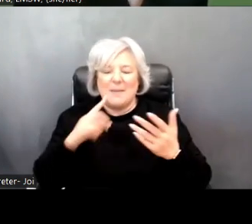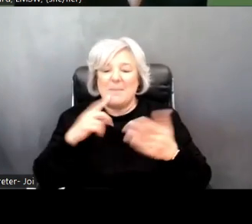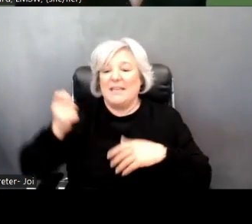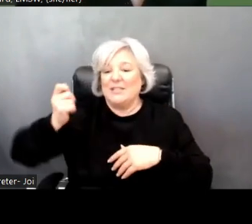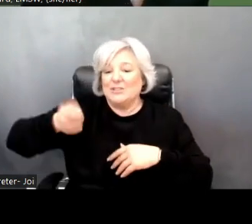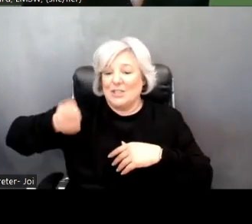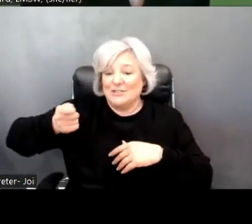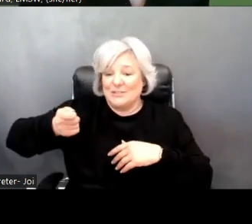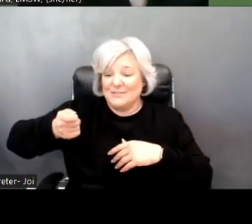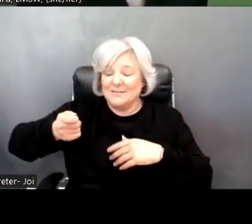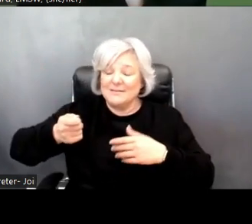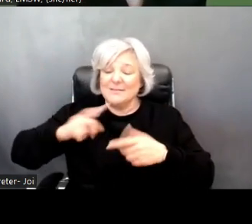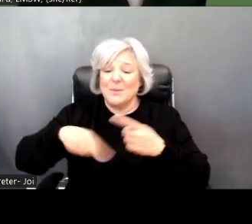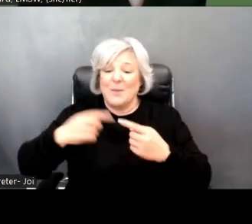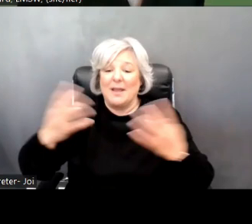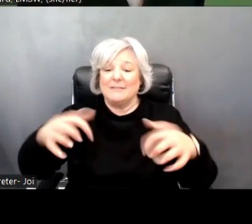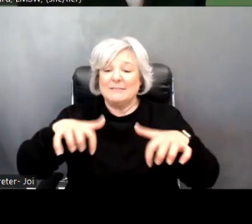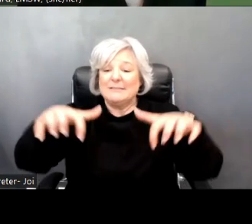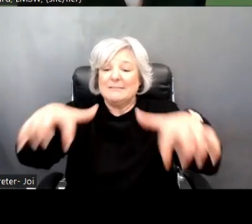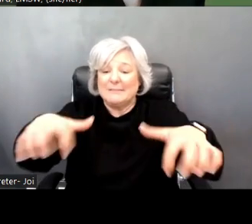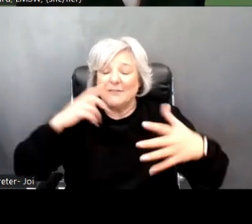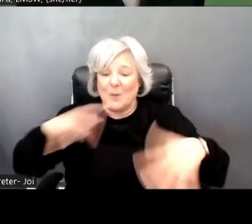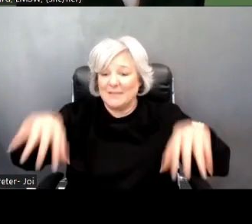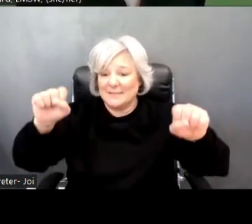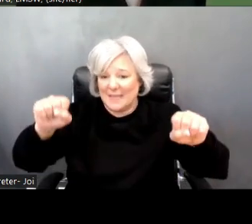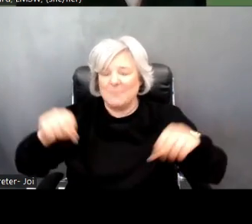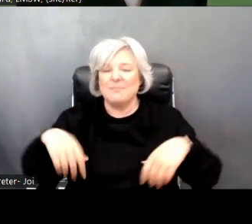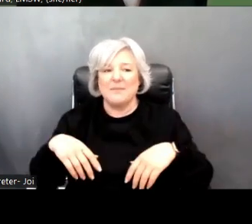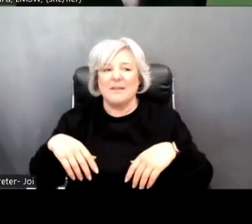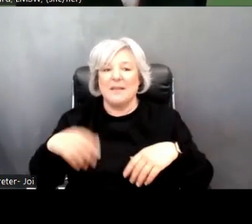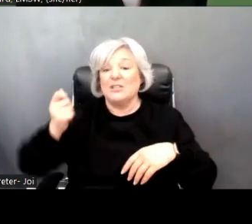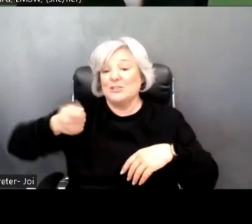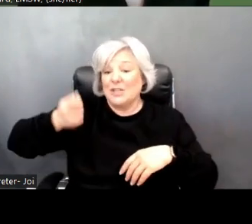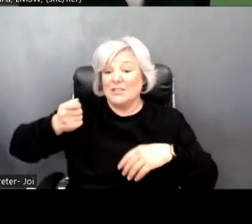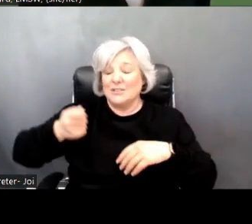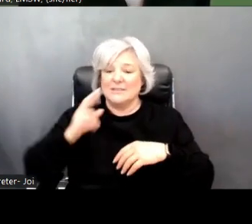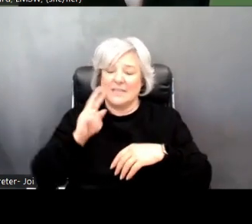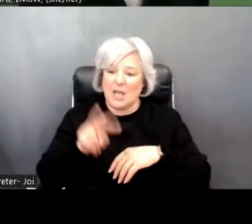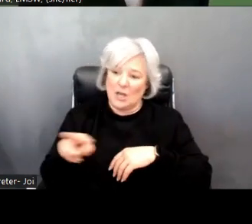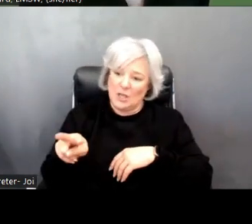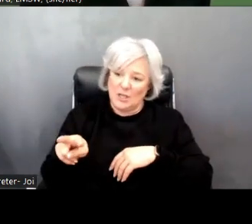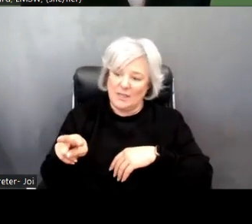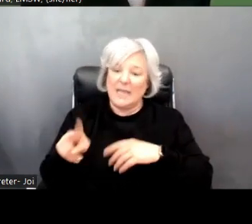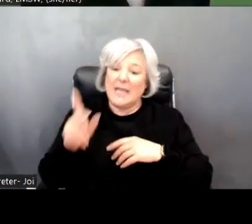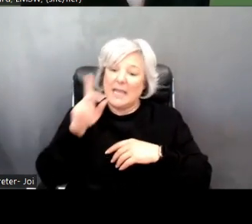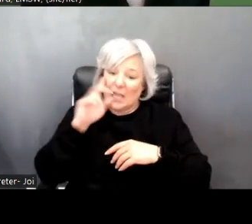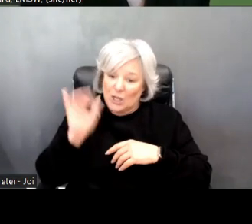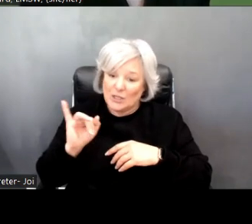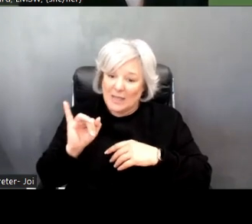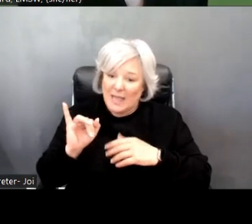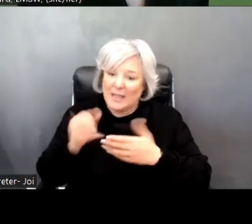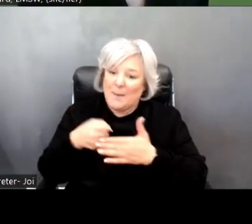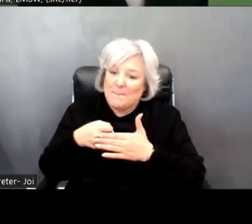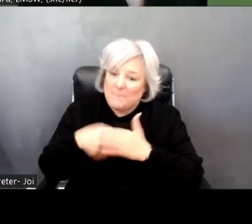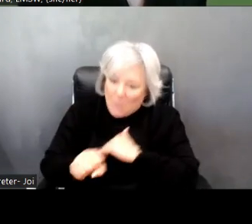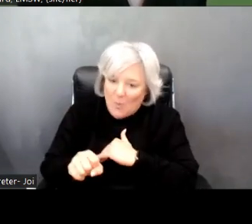families, I've heard this over and over again in all these years I've been doing the work, now this child is as if they were born to you.